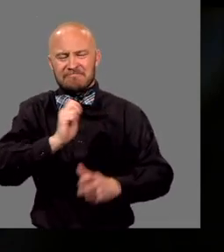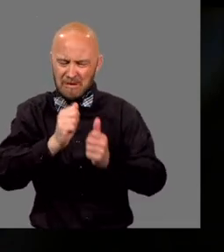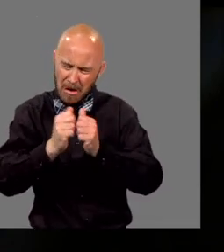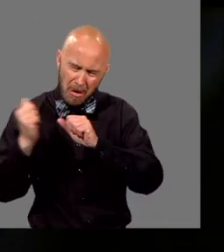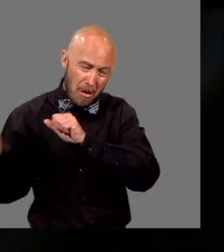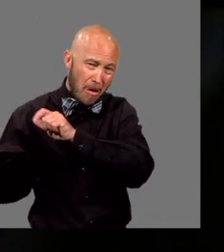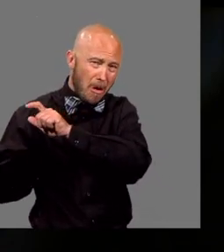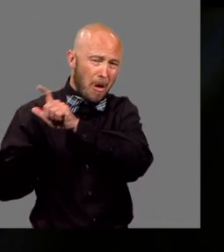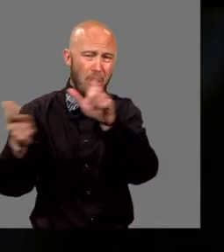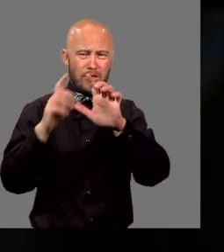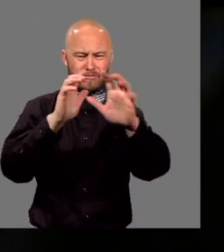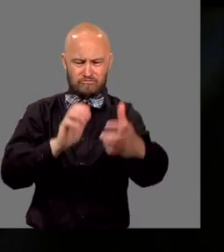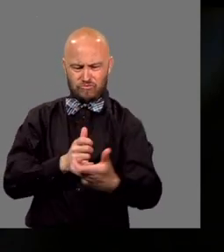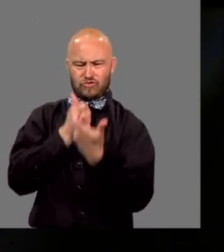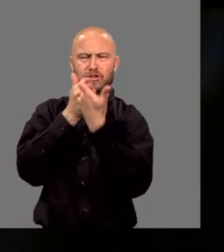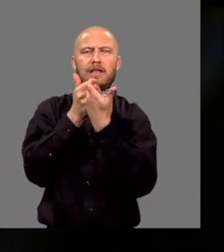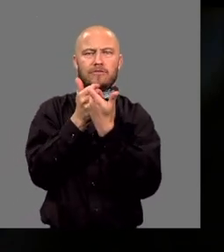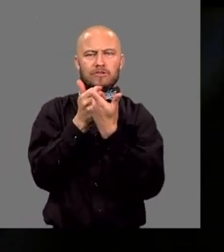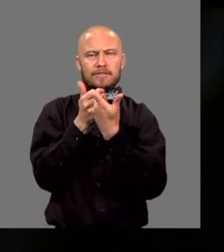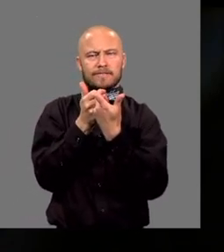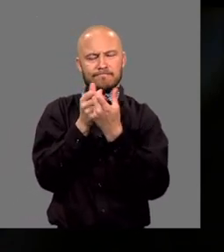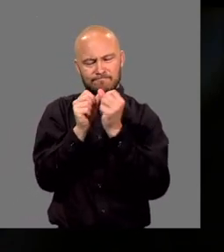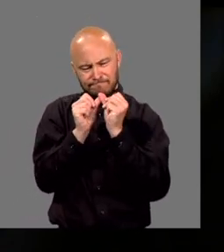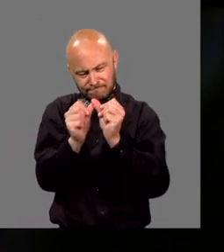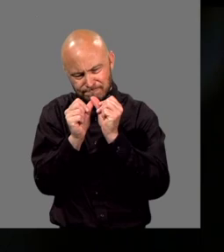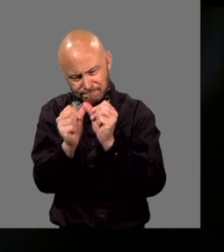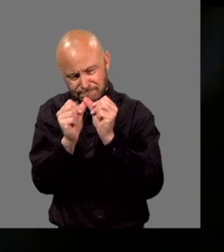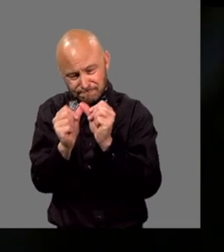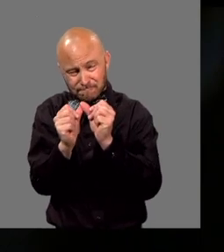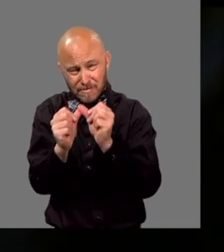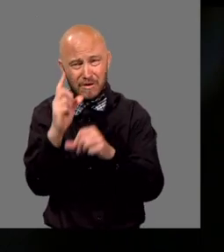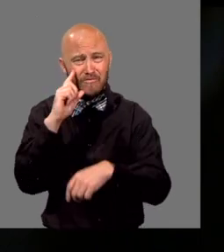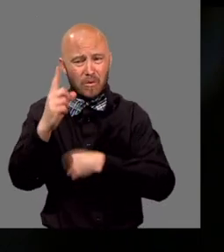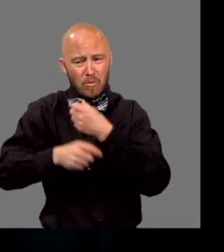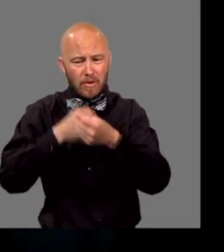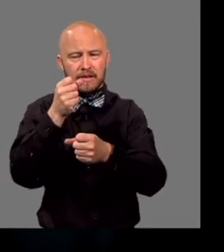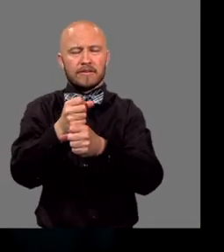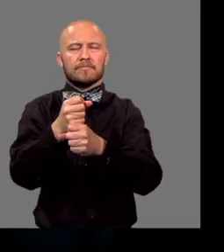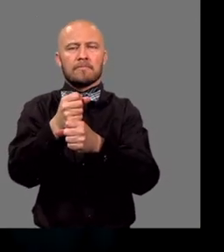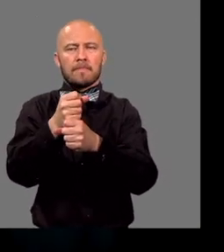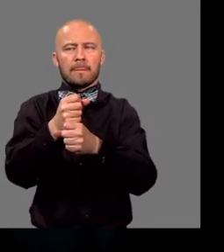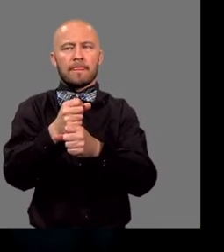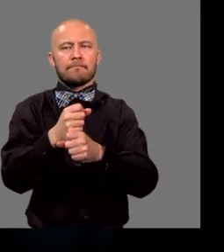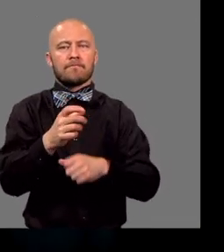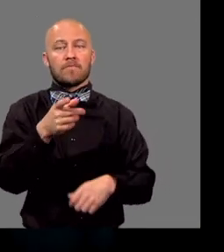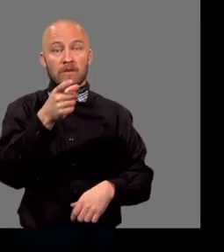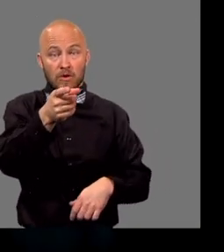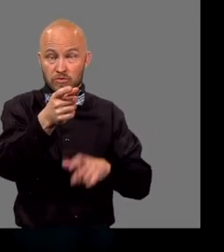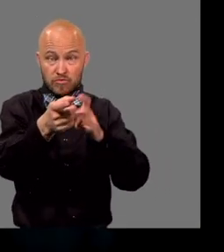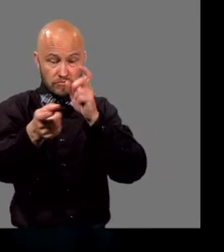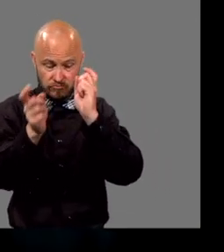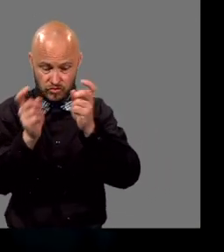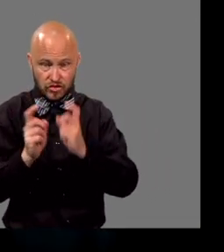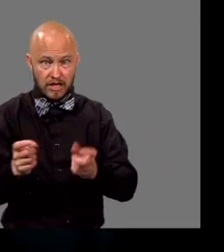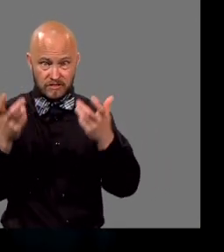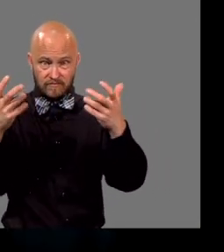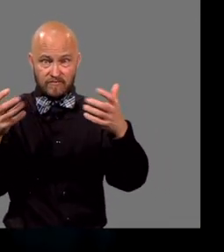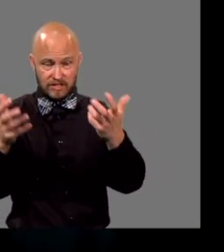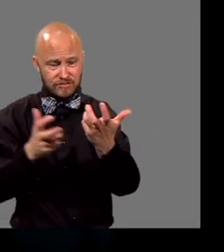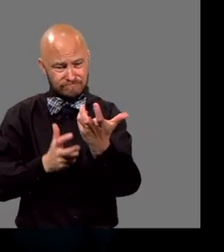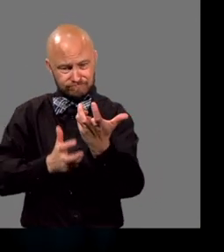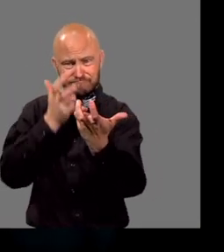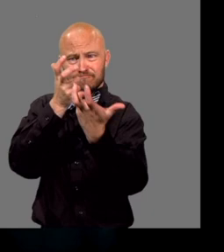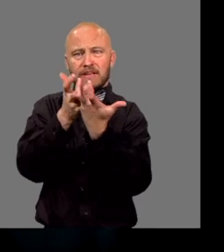through all of the challenges posed to you throughout this past academic year. Know that as you adjusted this past